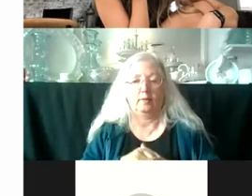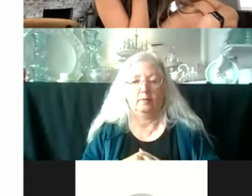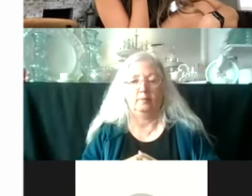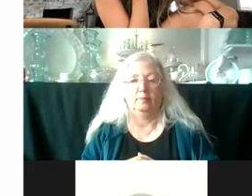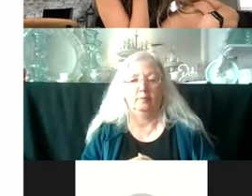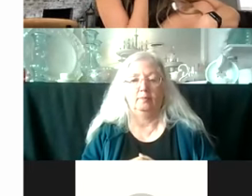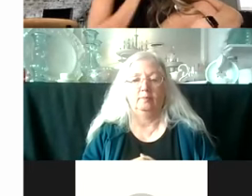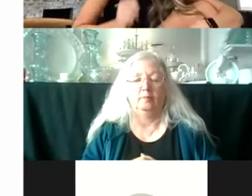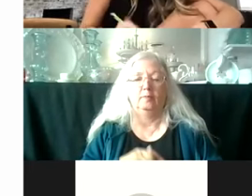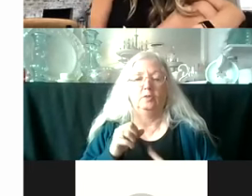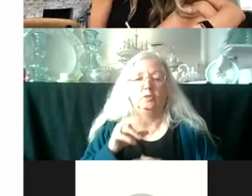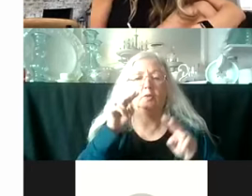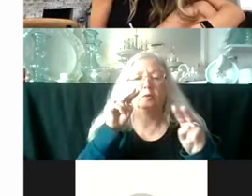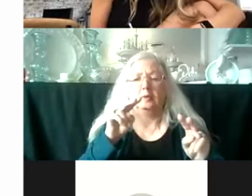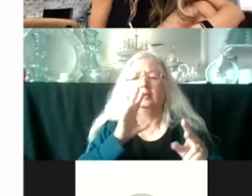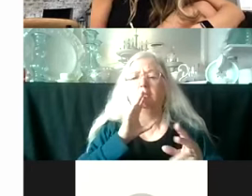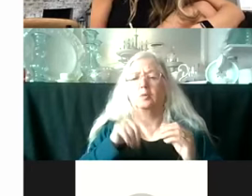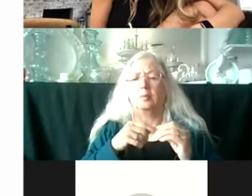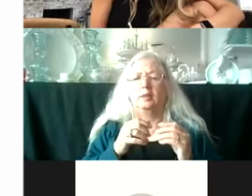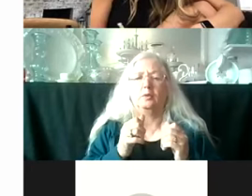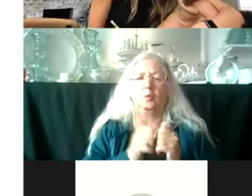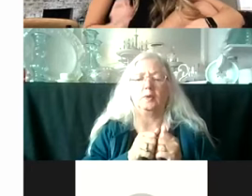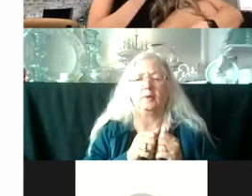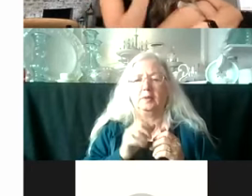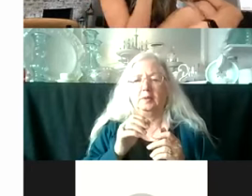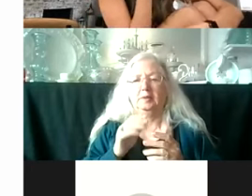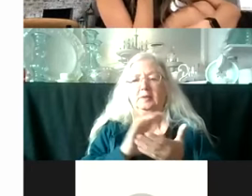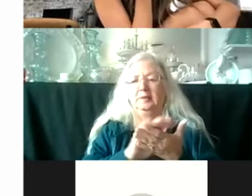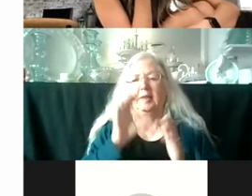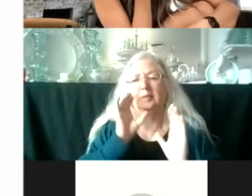All right, let's look at this and talk about this with the pretty words and the pretty pictures.